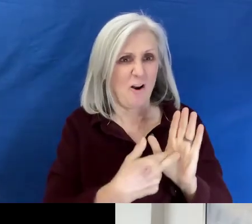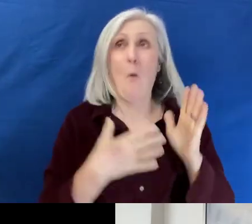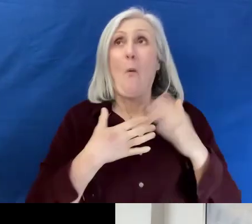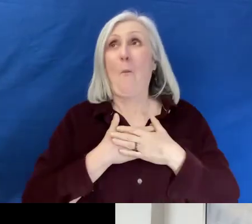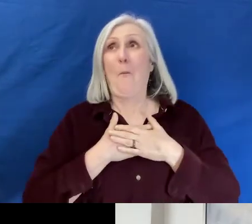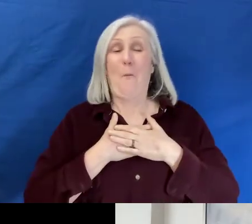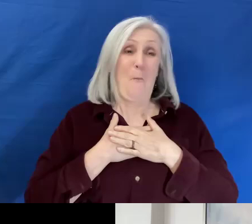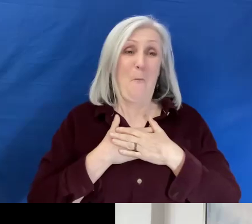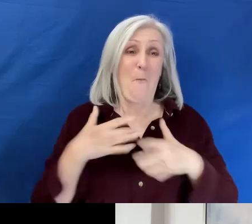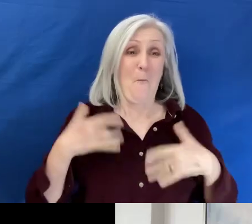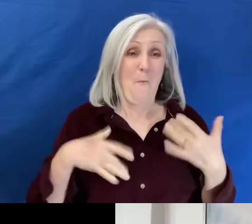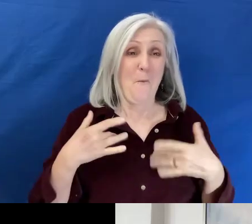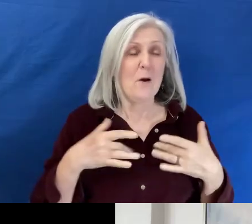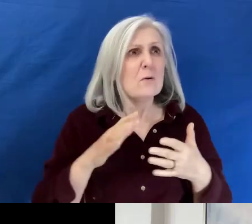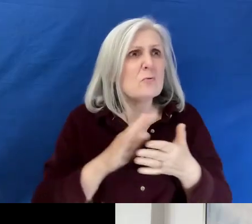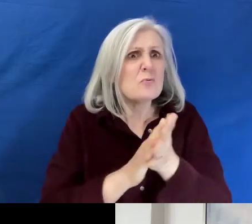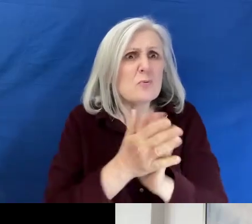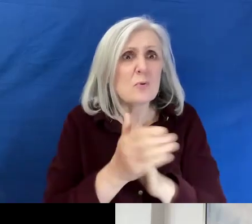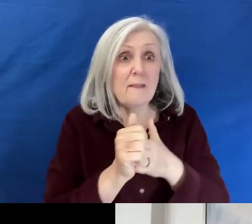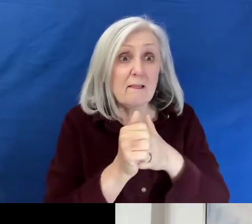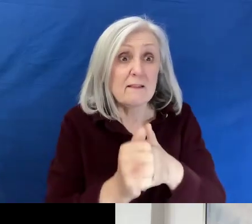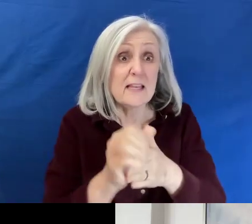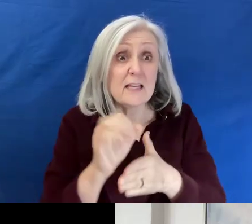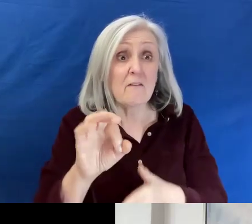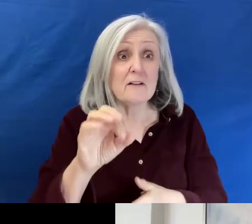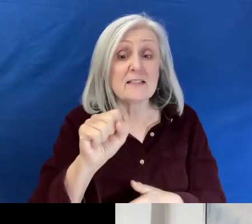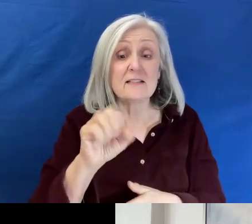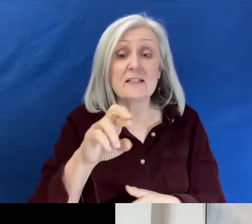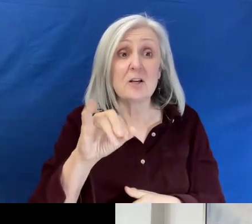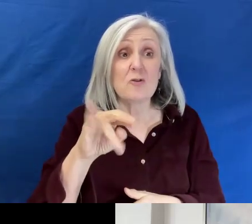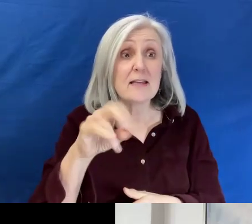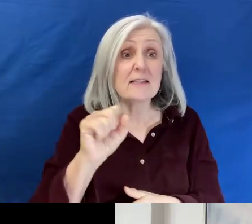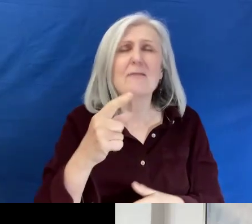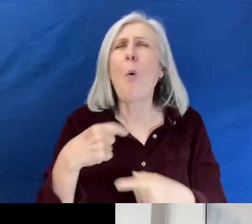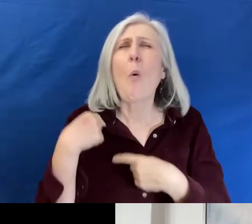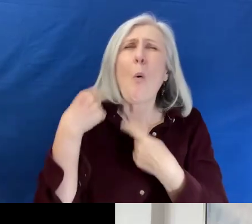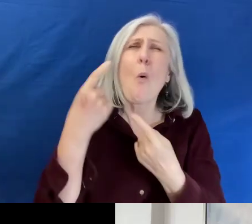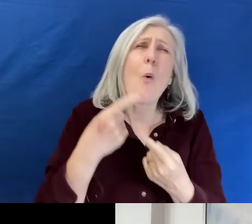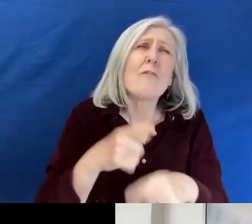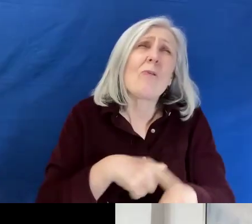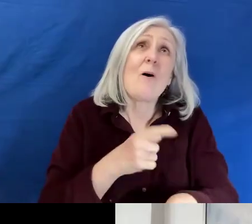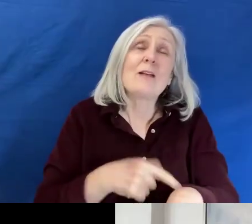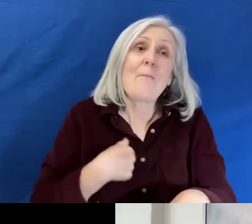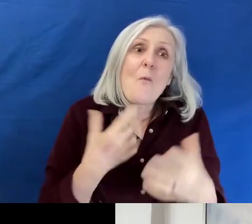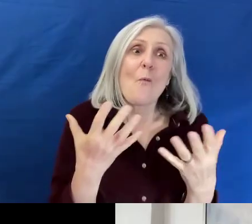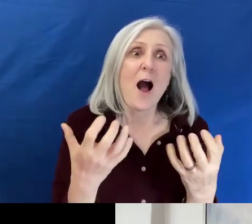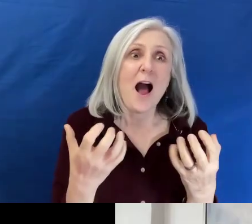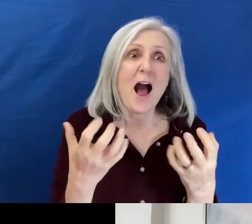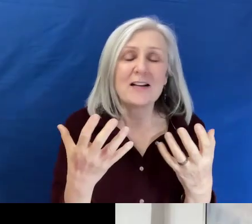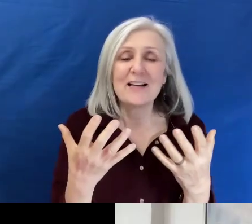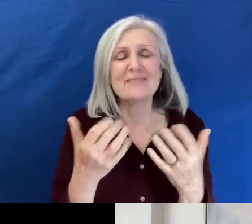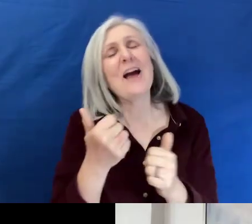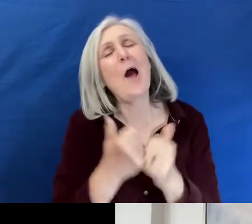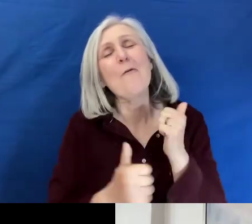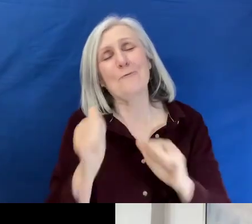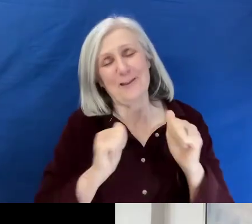to be the lead of a series has been something I have wanted for so long. And it's every actor's